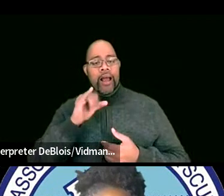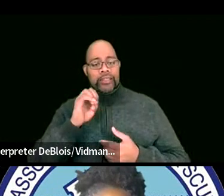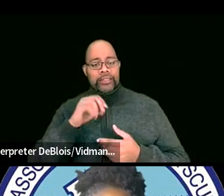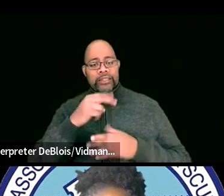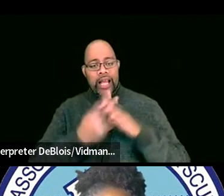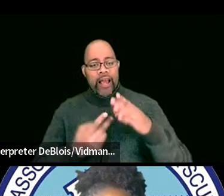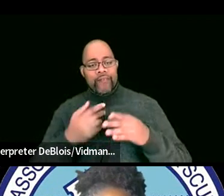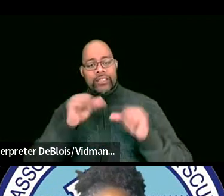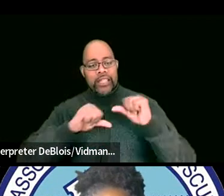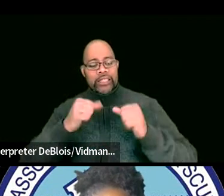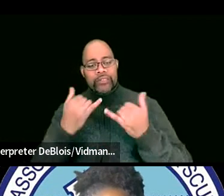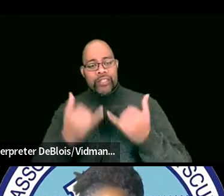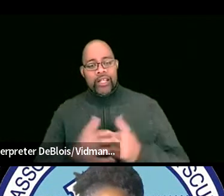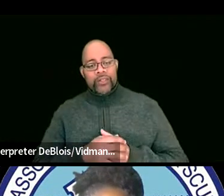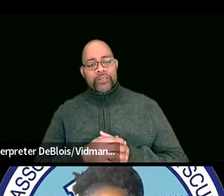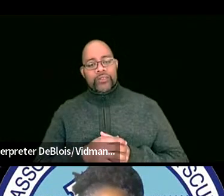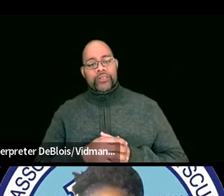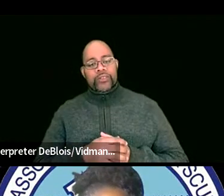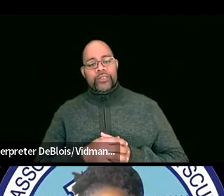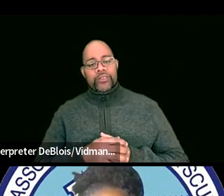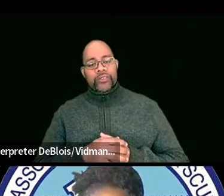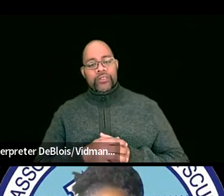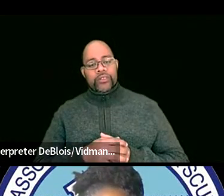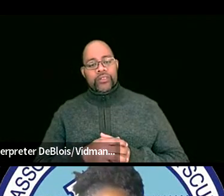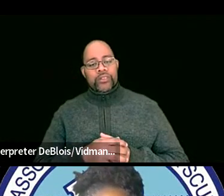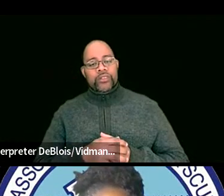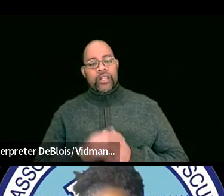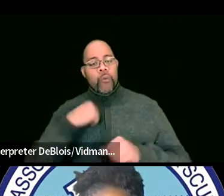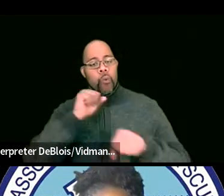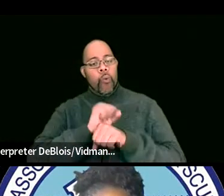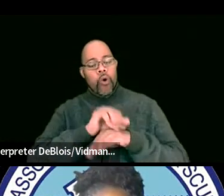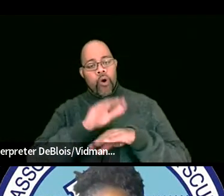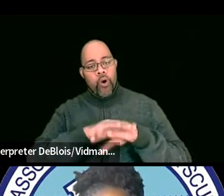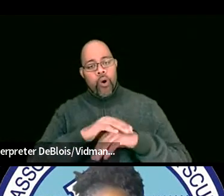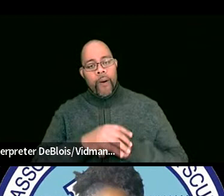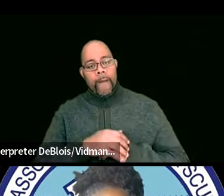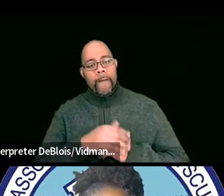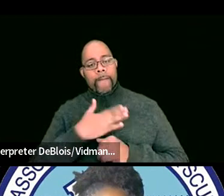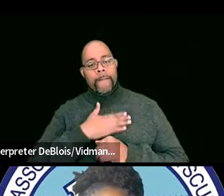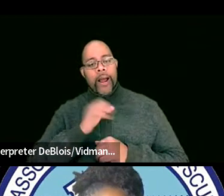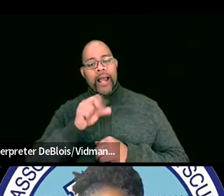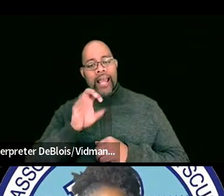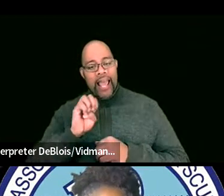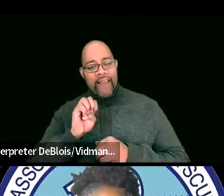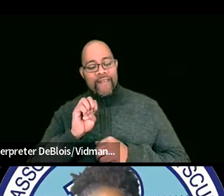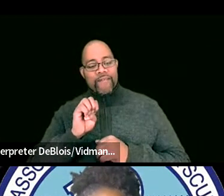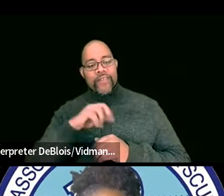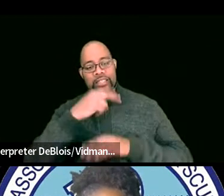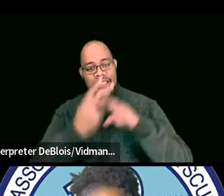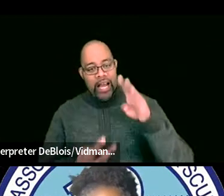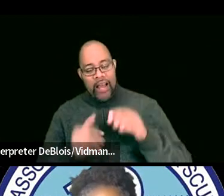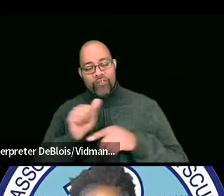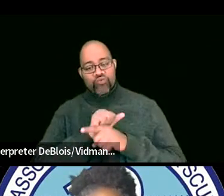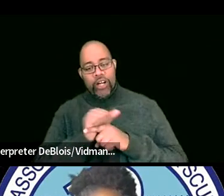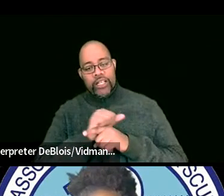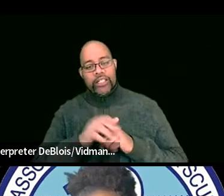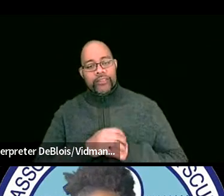and scientific now. And, I'm working on my cave diver training.